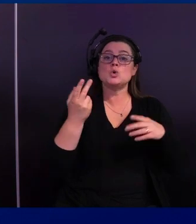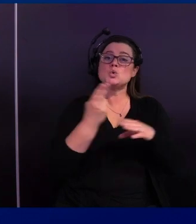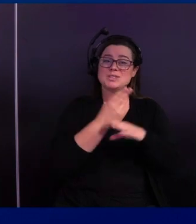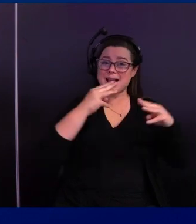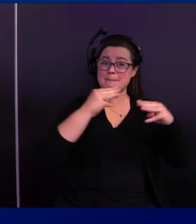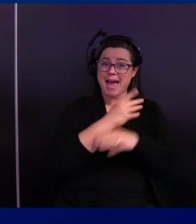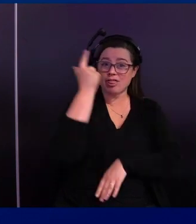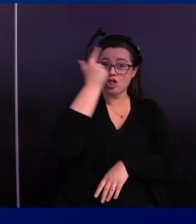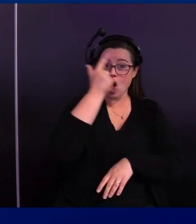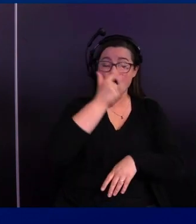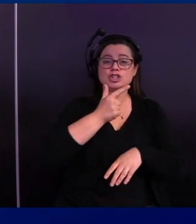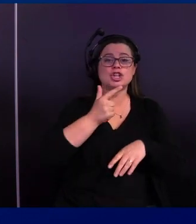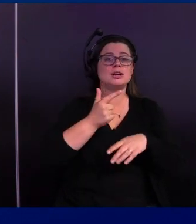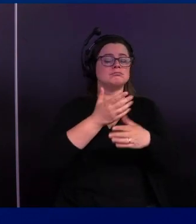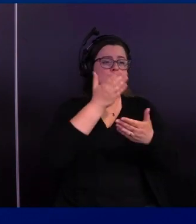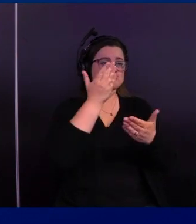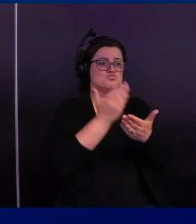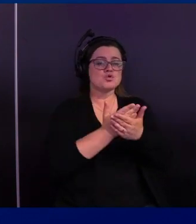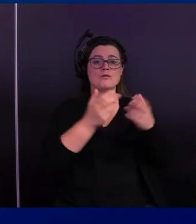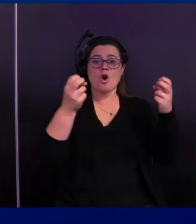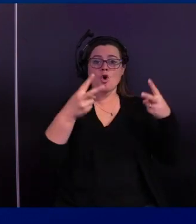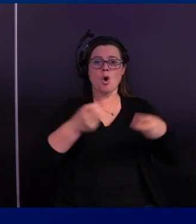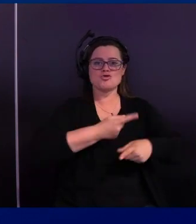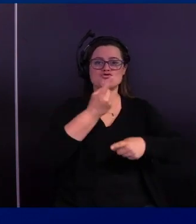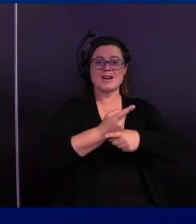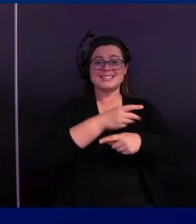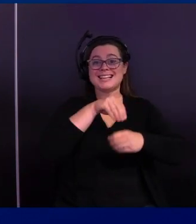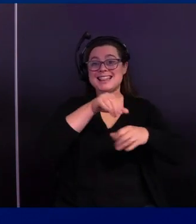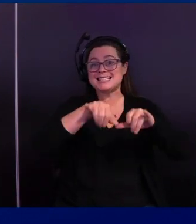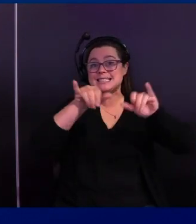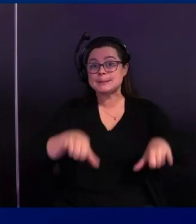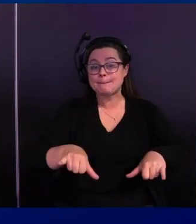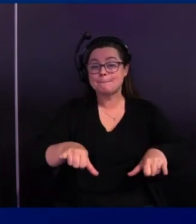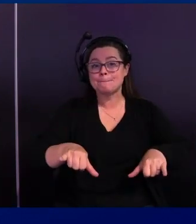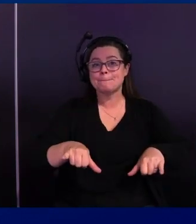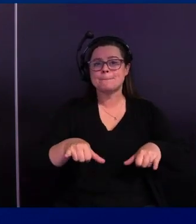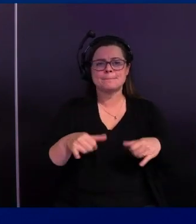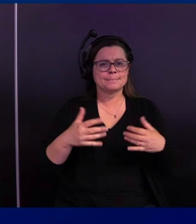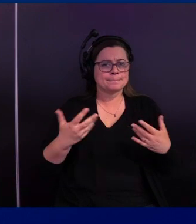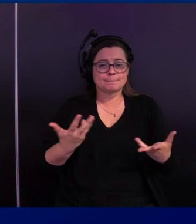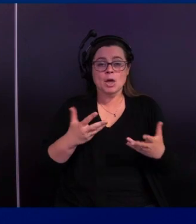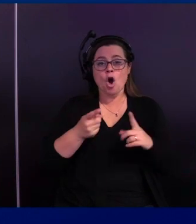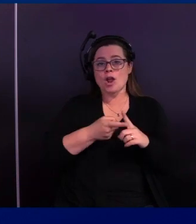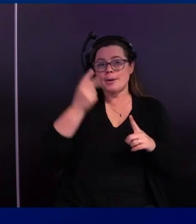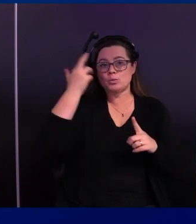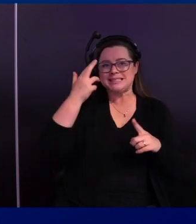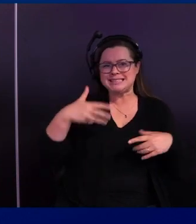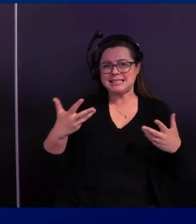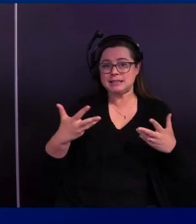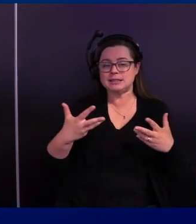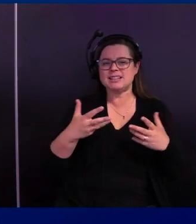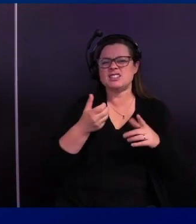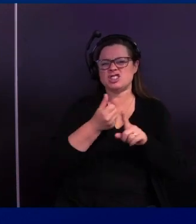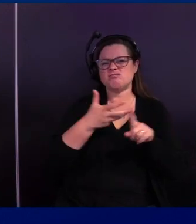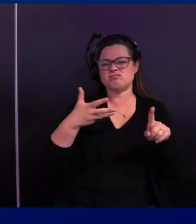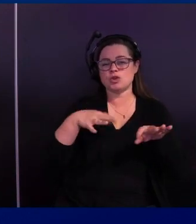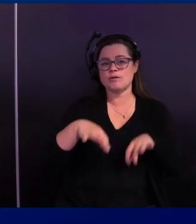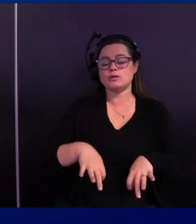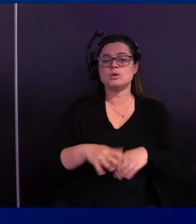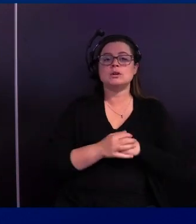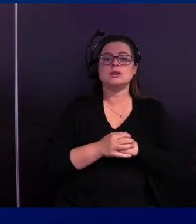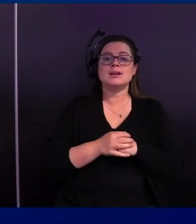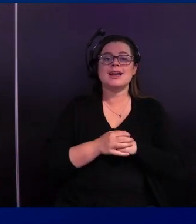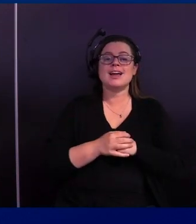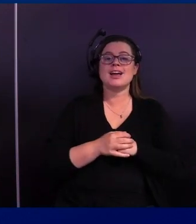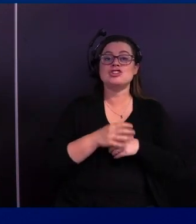prove correctness of code and systems. To give you an overview, what is automated reasoning? generative AI is the